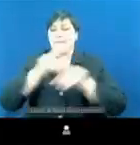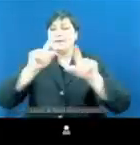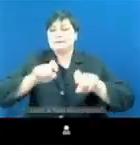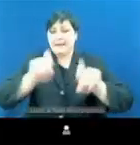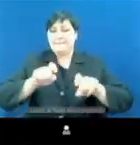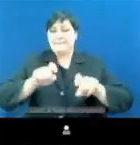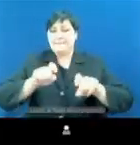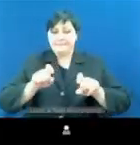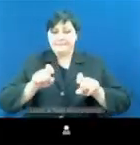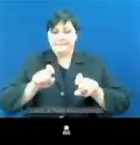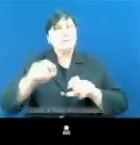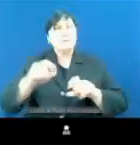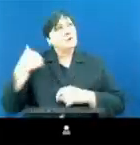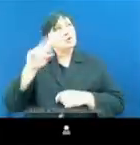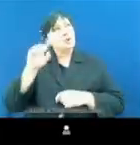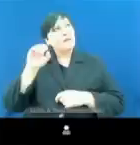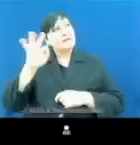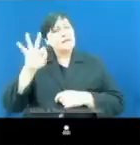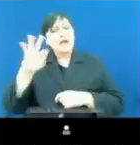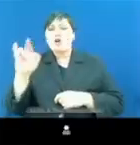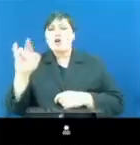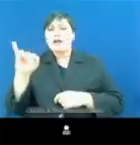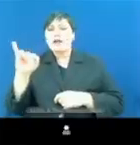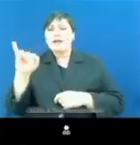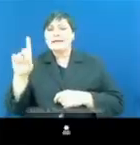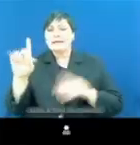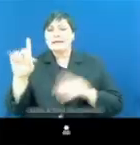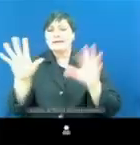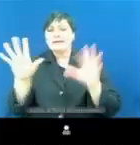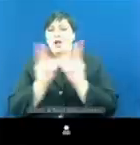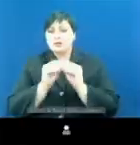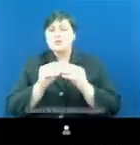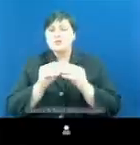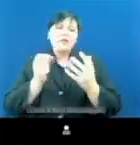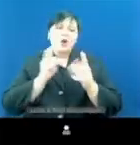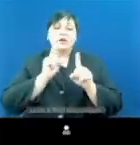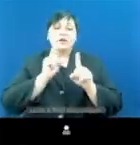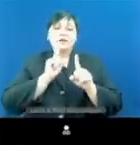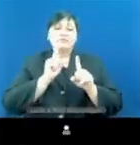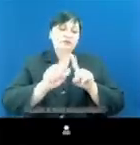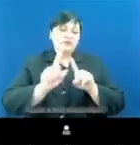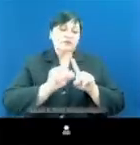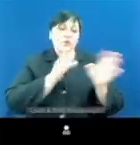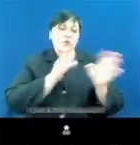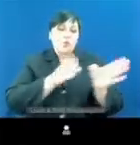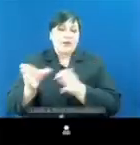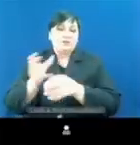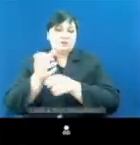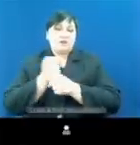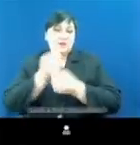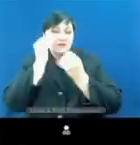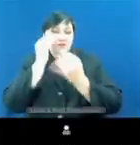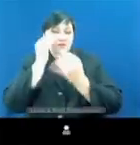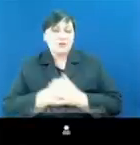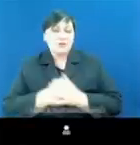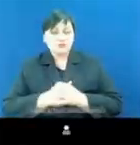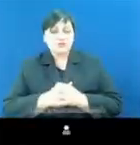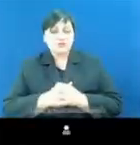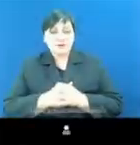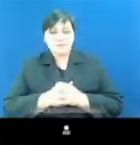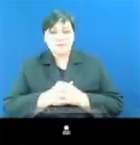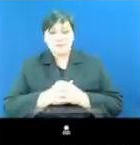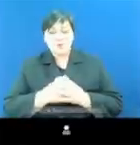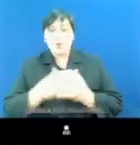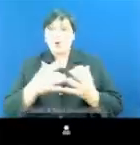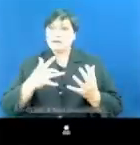the 2009 RID conference. So there are ways to get that information, or to get more prepared, to feel more